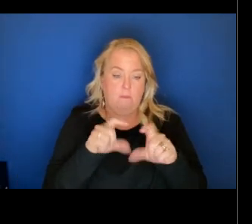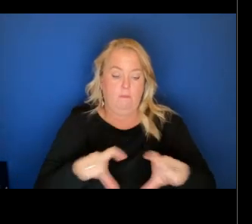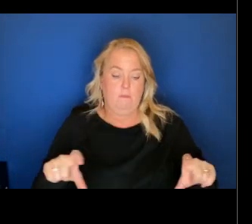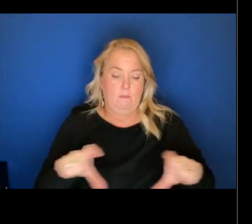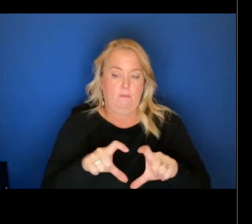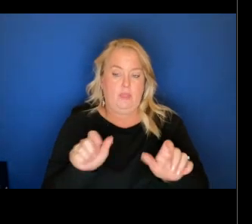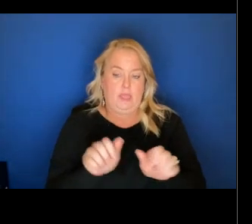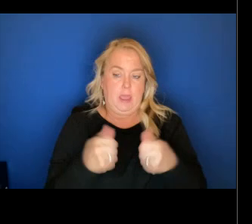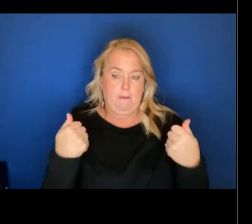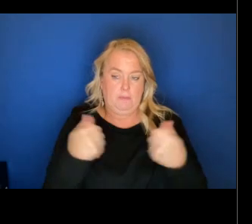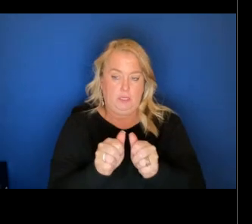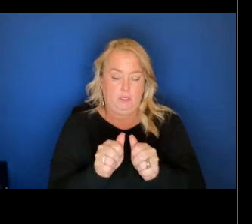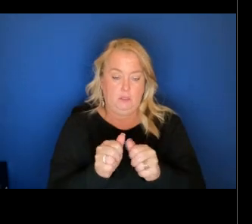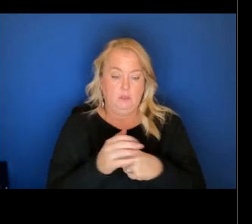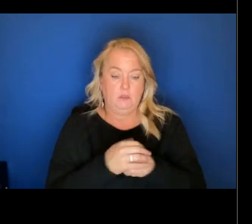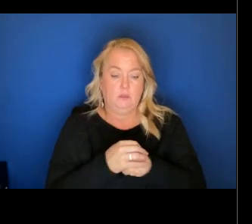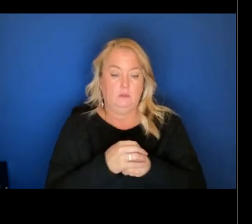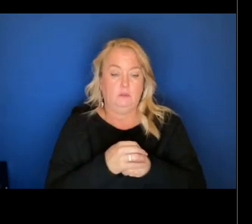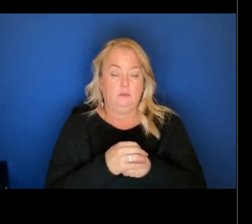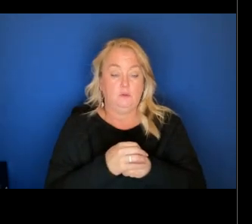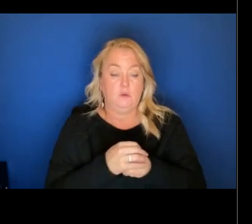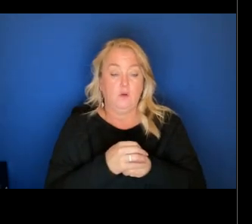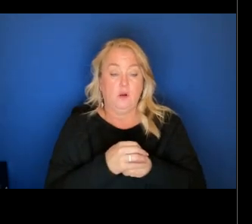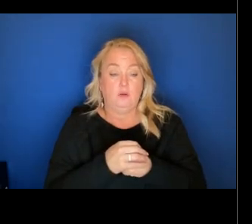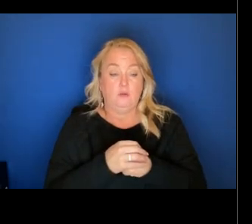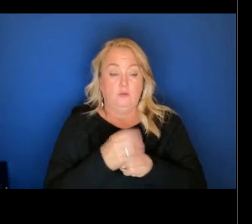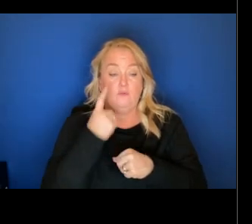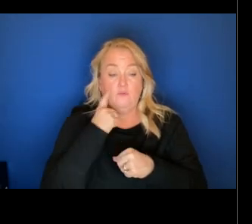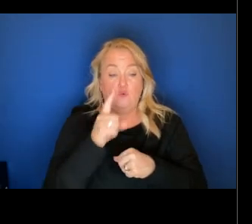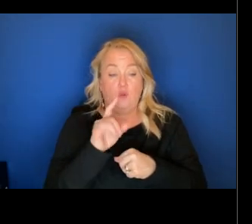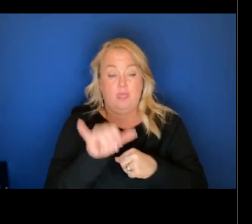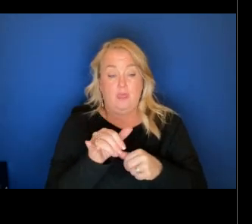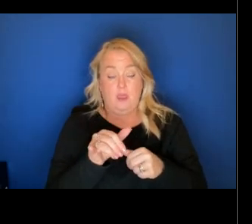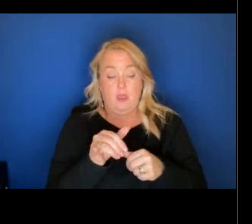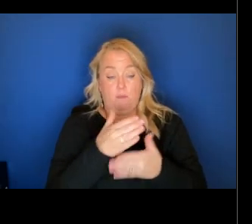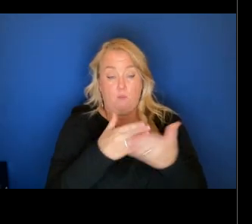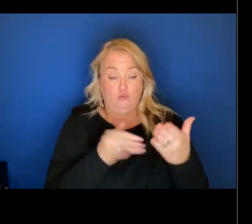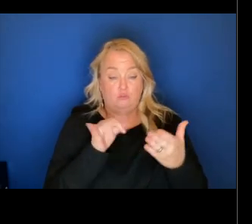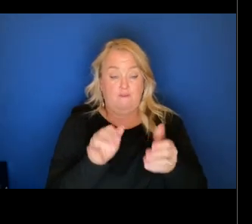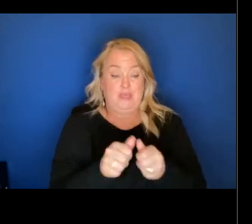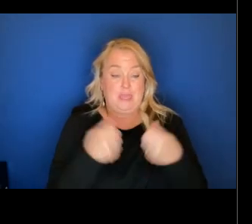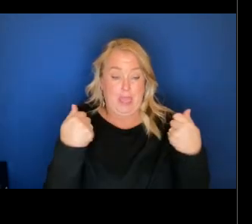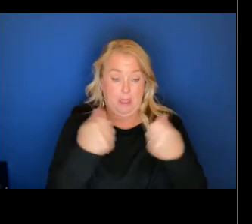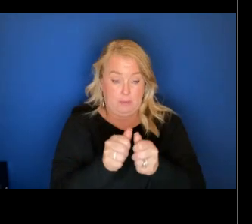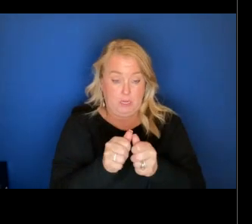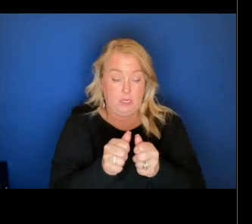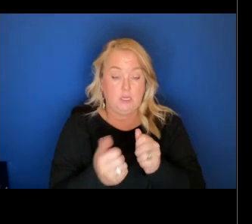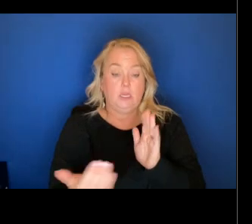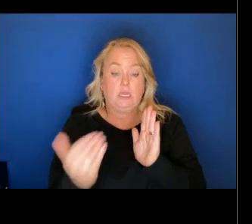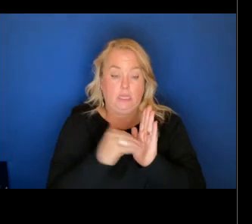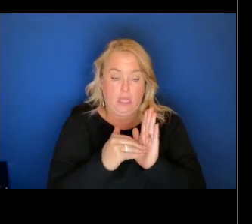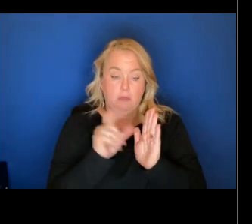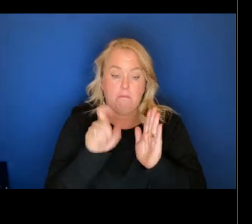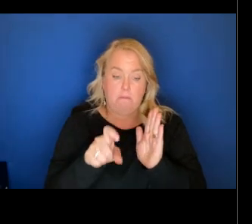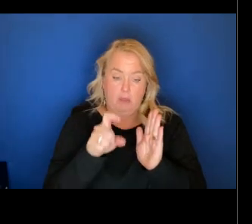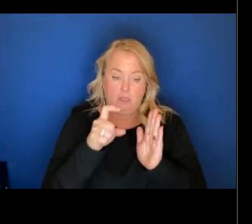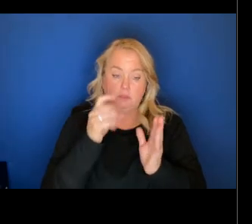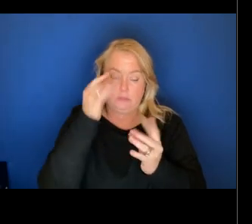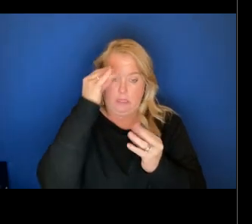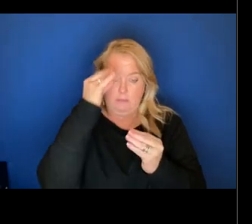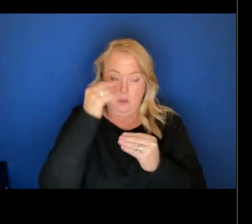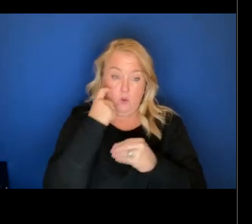cabinet, with storage of the removable portion of the cabinet again a consideration.